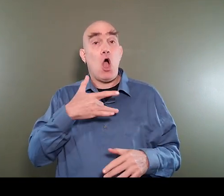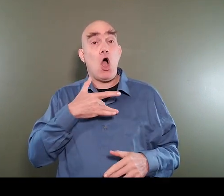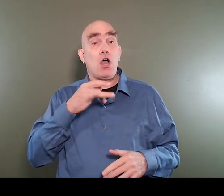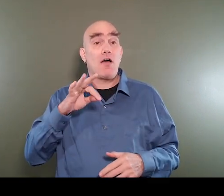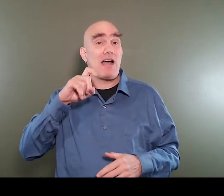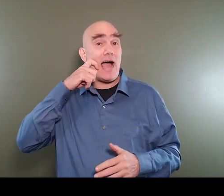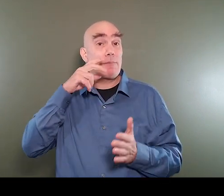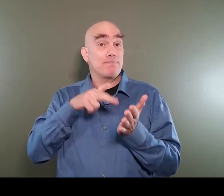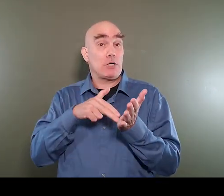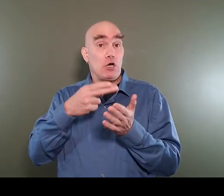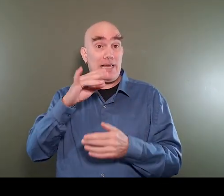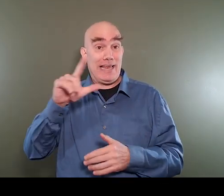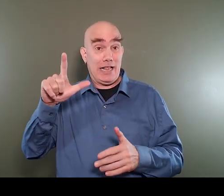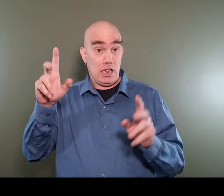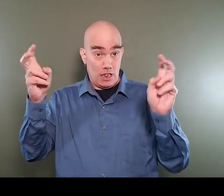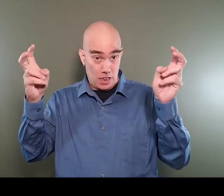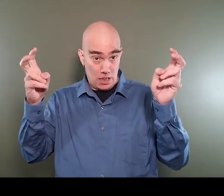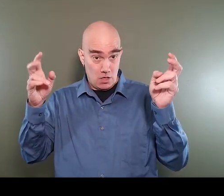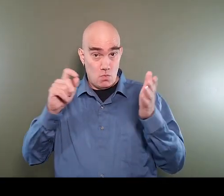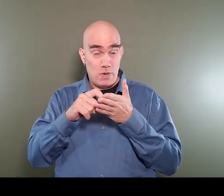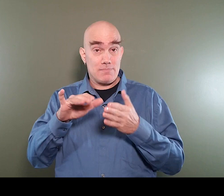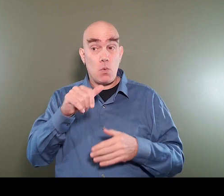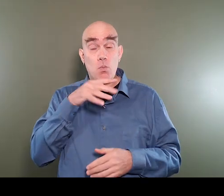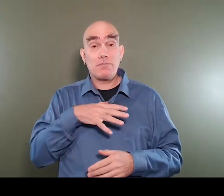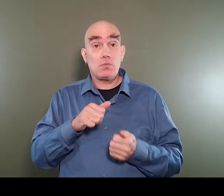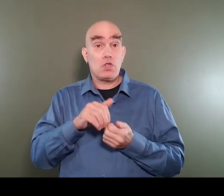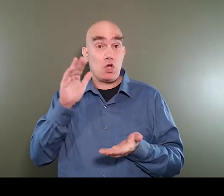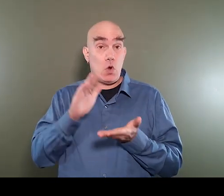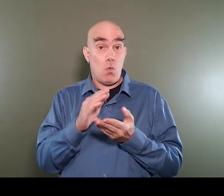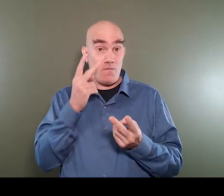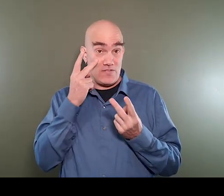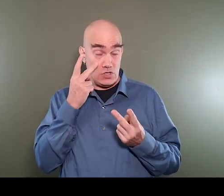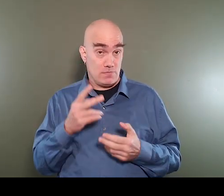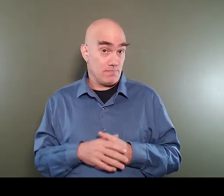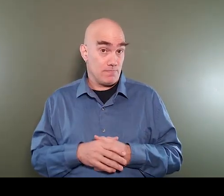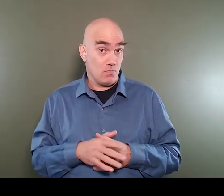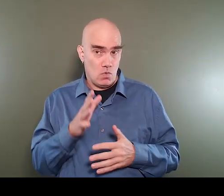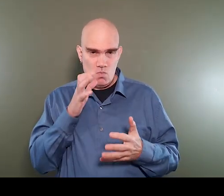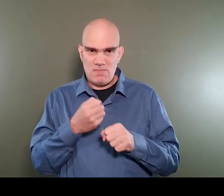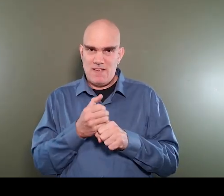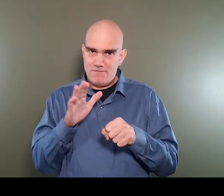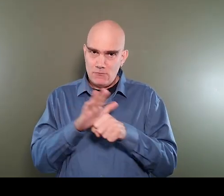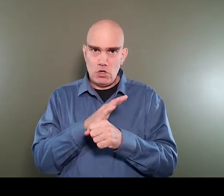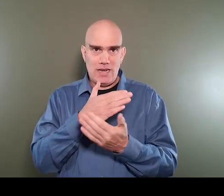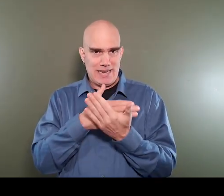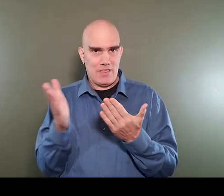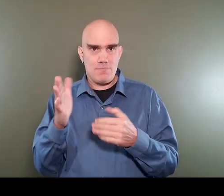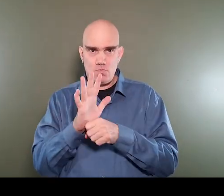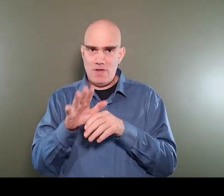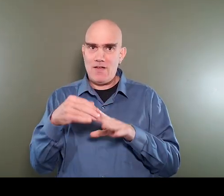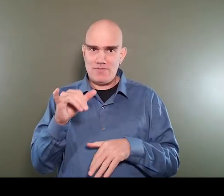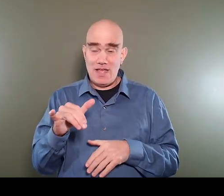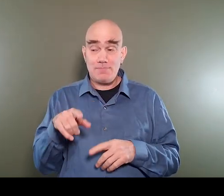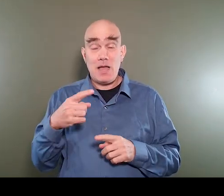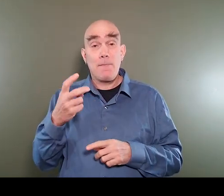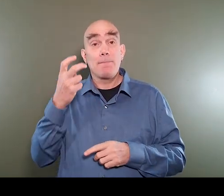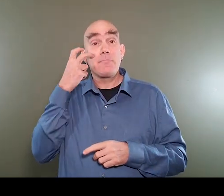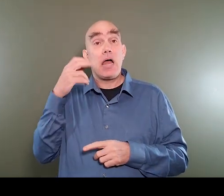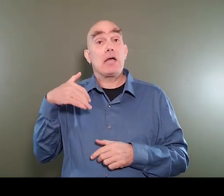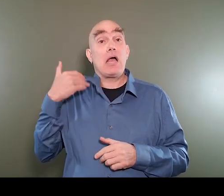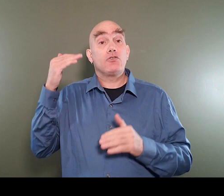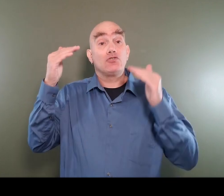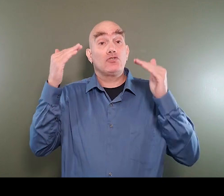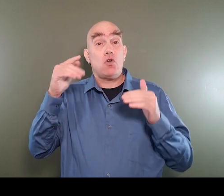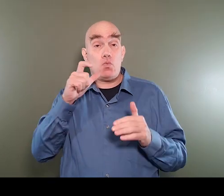Heart of Apple Butter Hill, which was written by a woman who has low vision. And